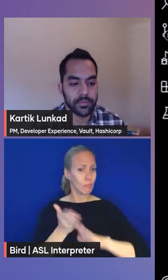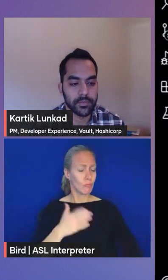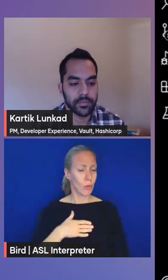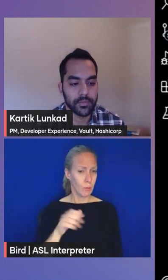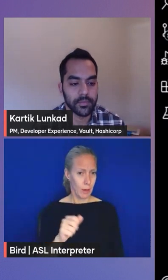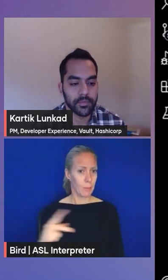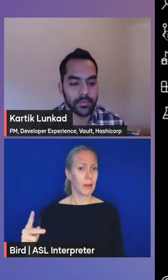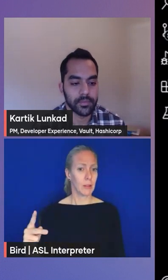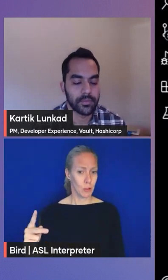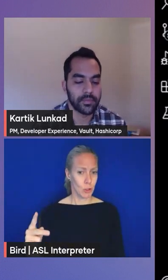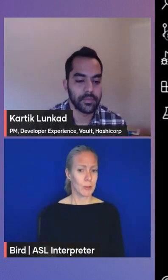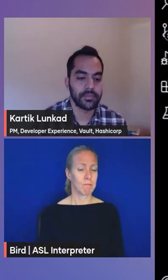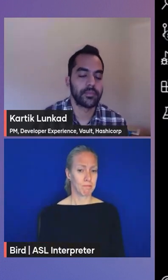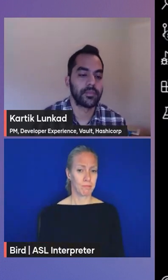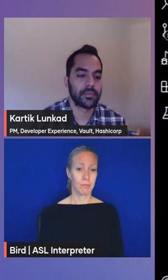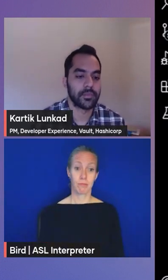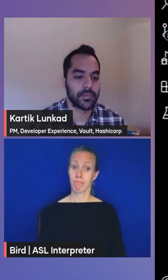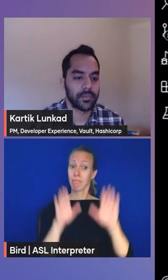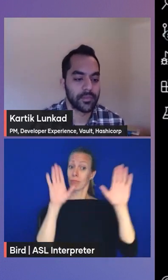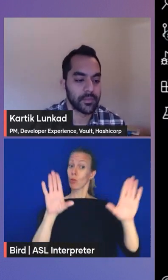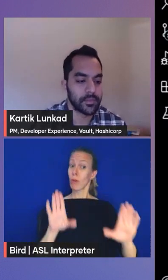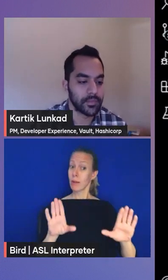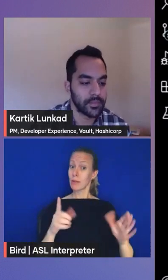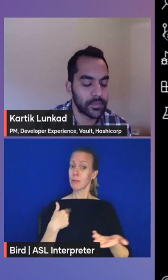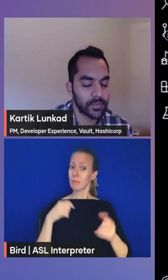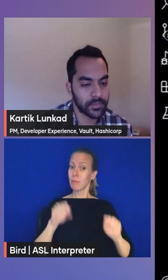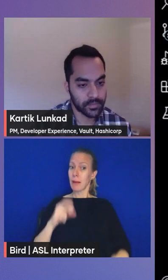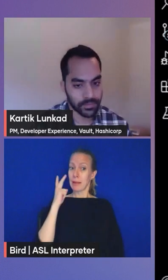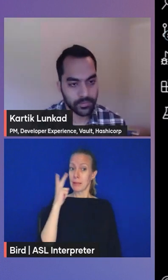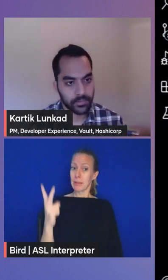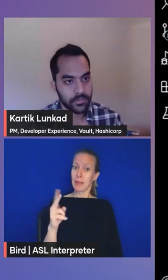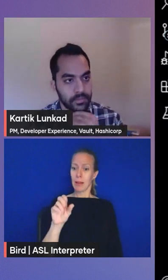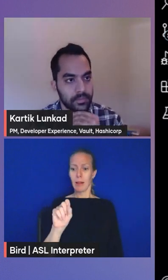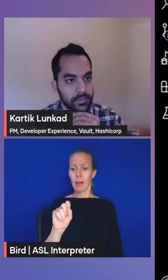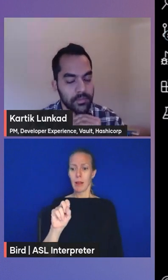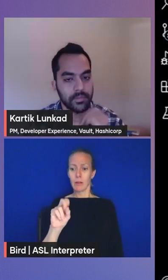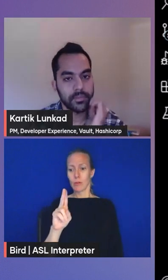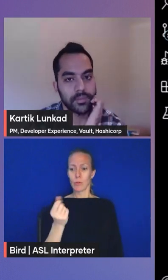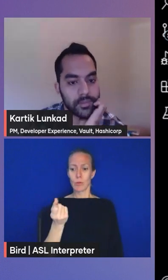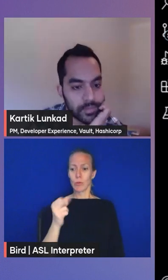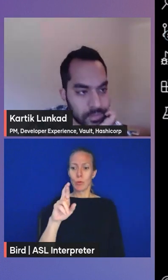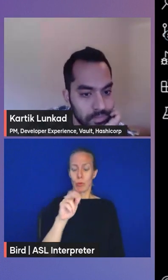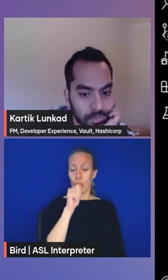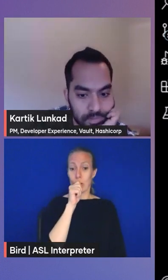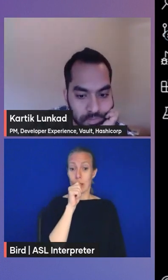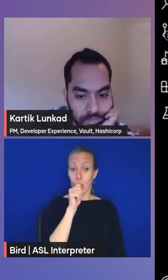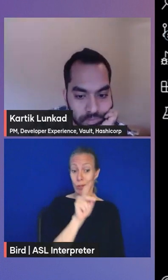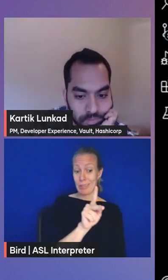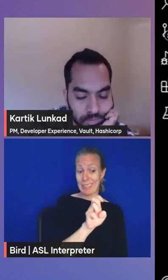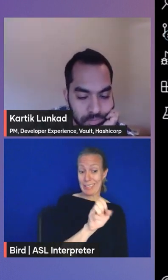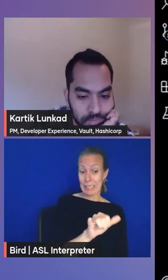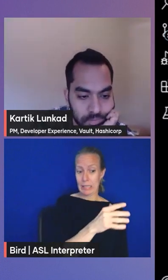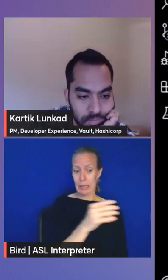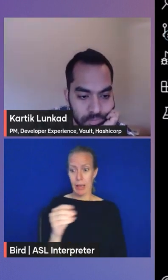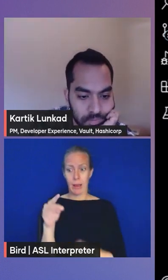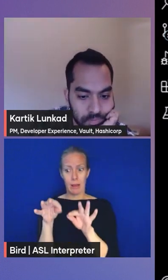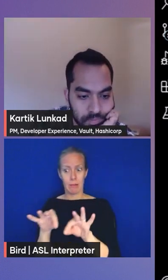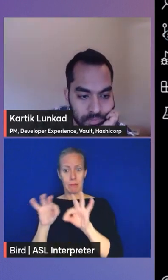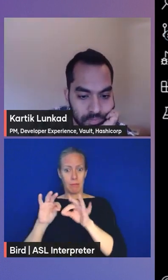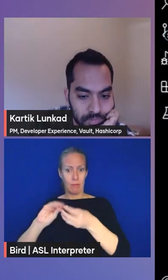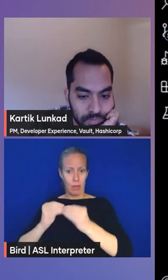Great. I can see that the super secret key and value were stored correctly, and I can see them